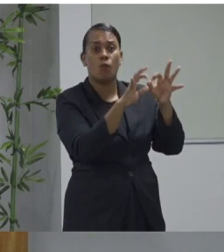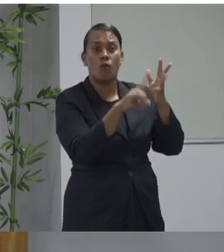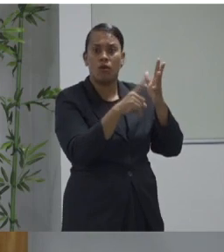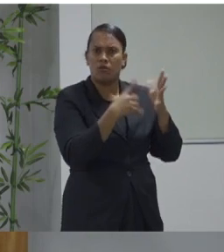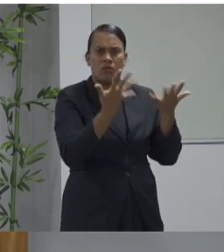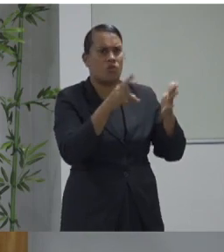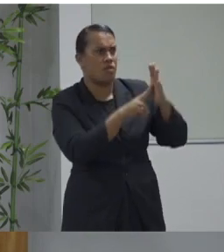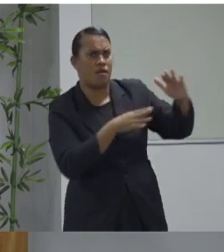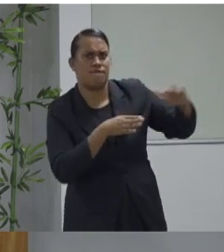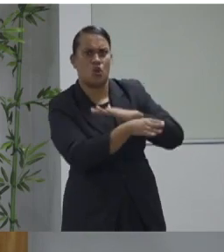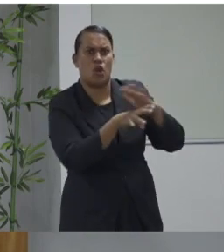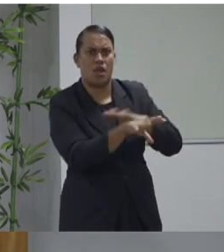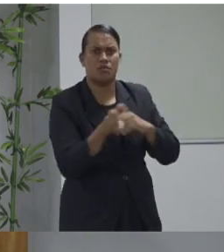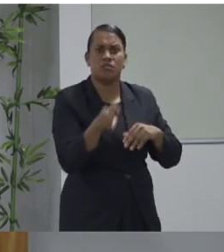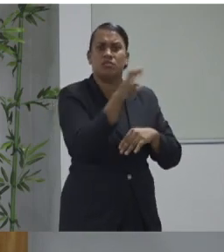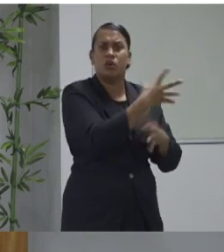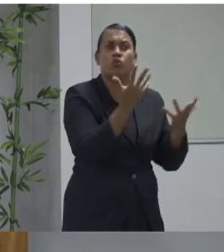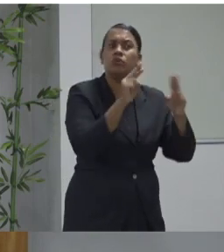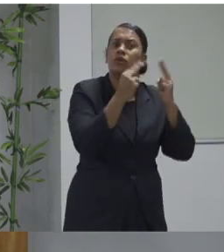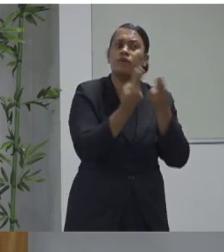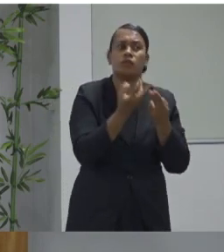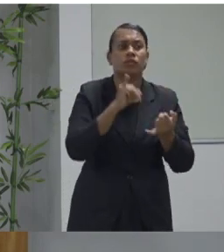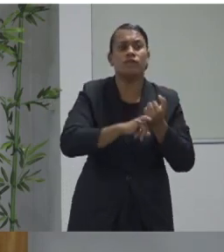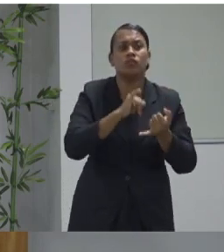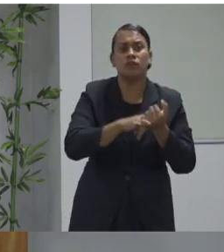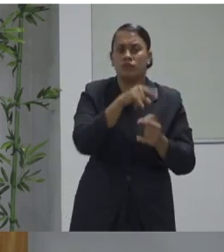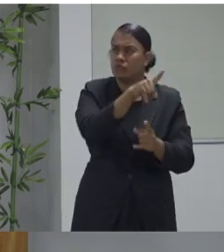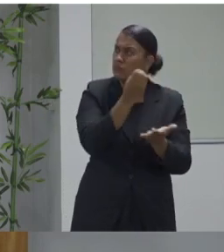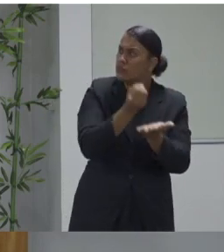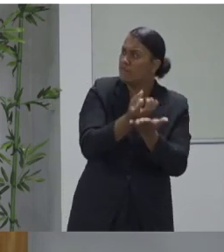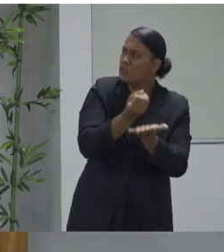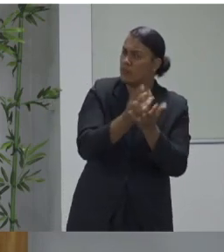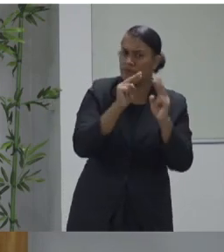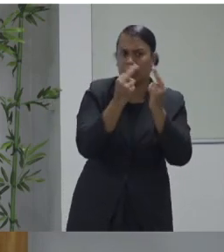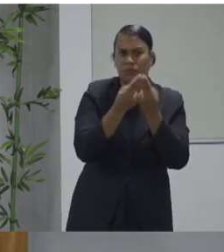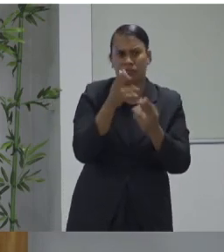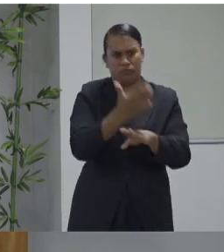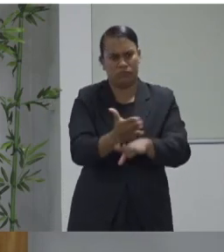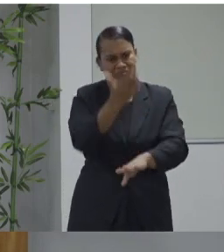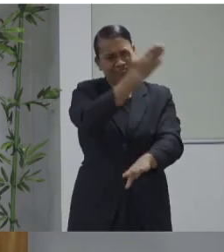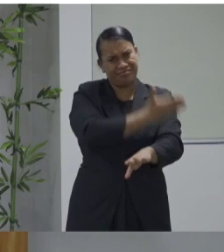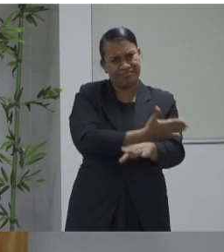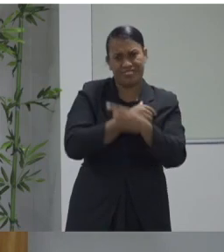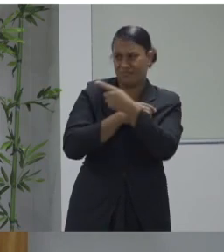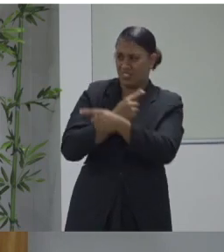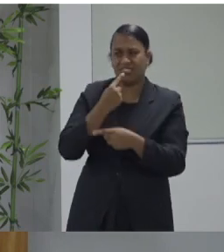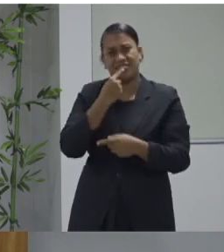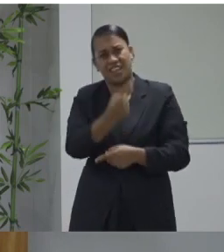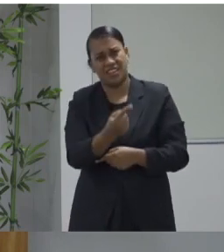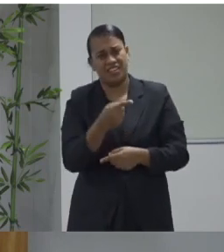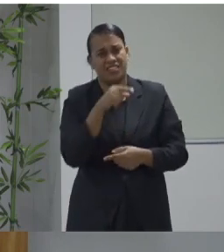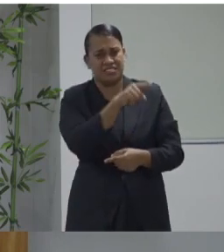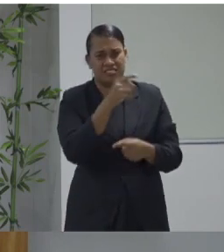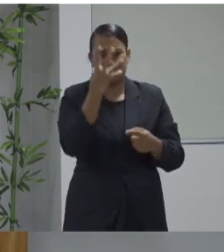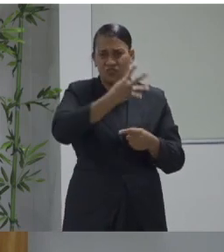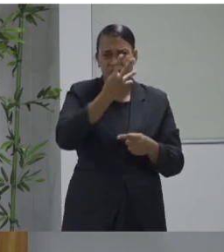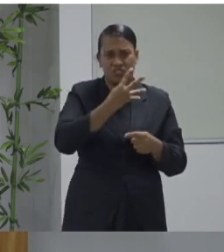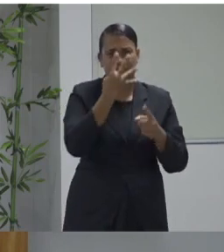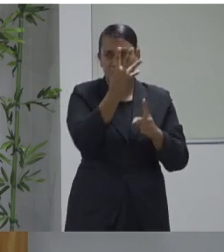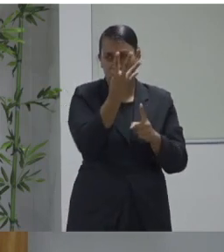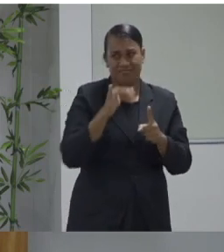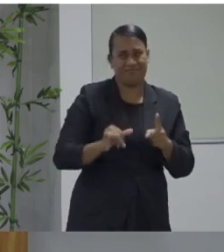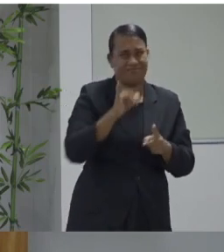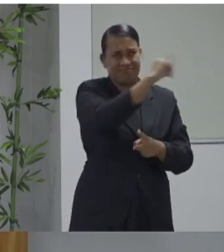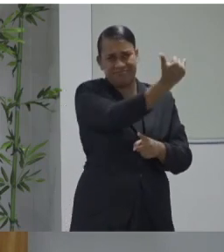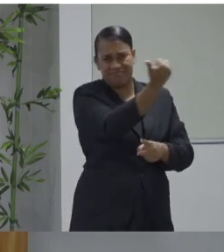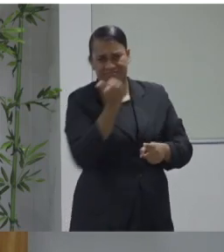in Suvavou? Are they in isolation as well? And Minister, just going back to your point earlier that the 4 people that he traveled with to India and came back